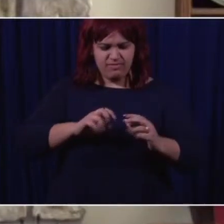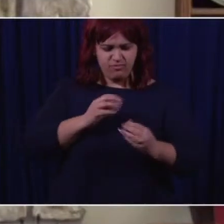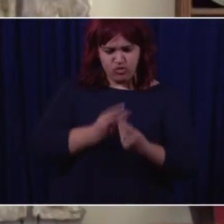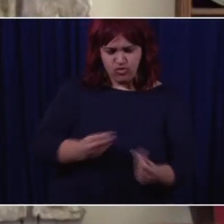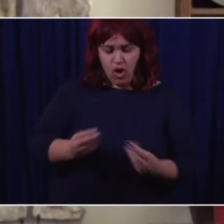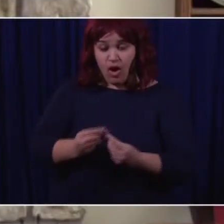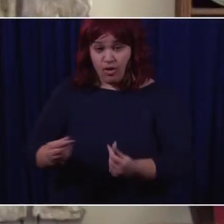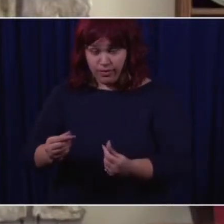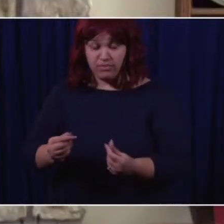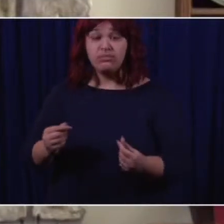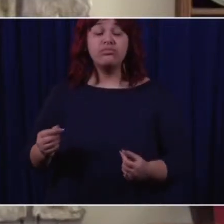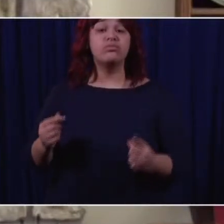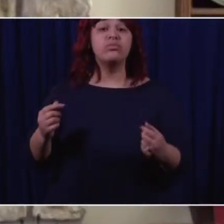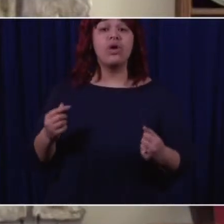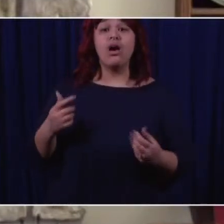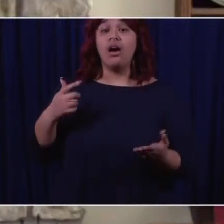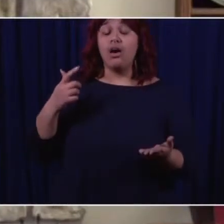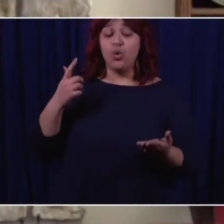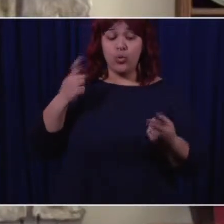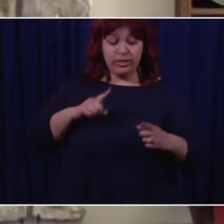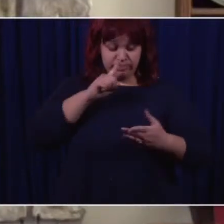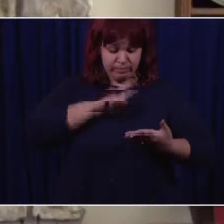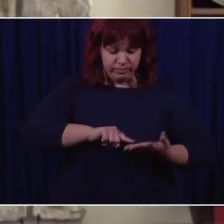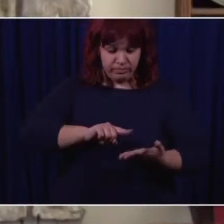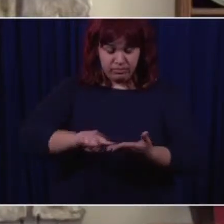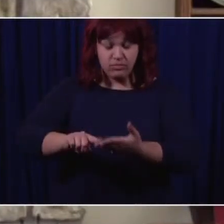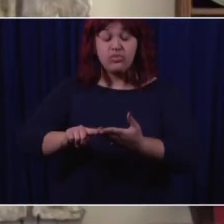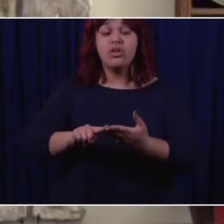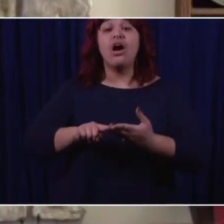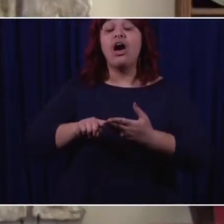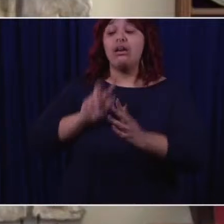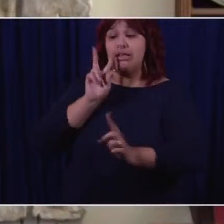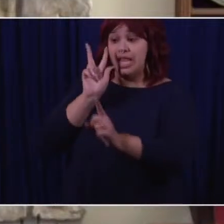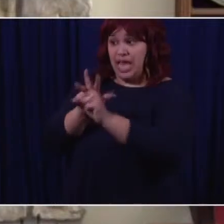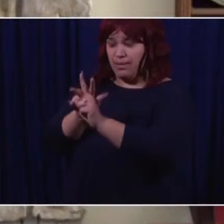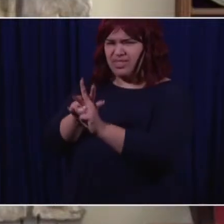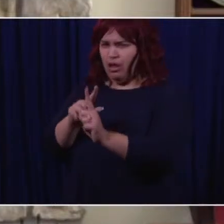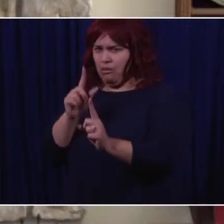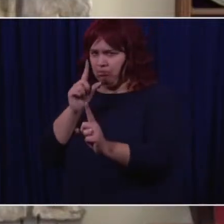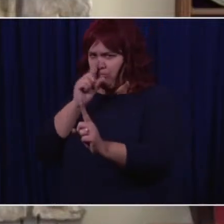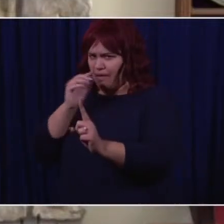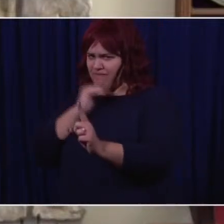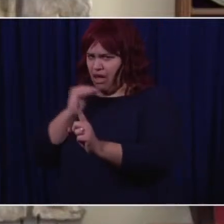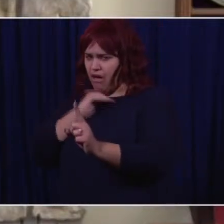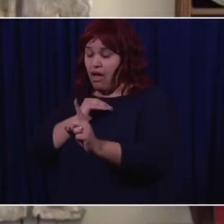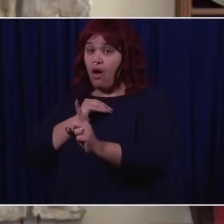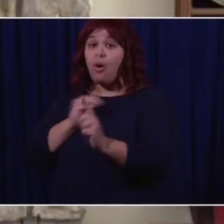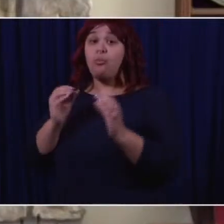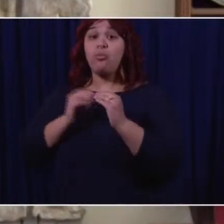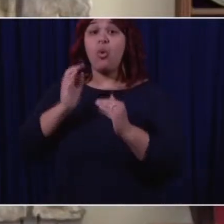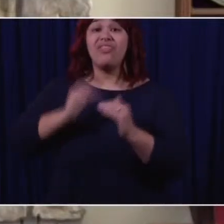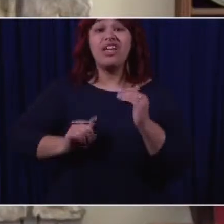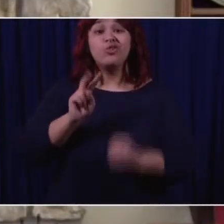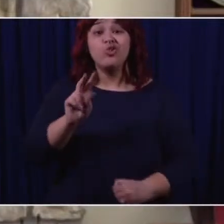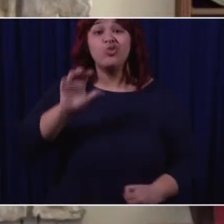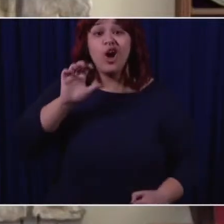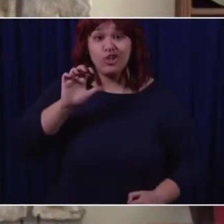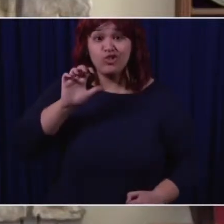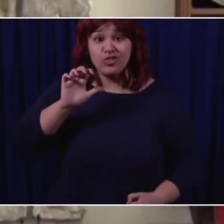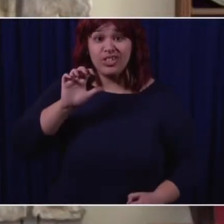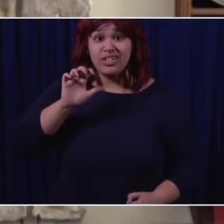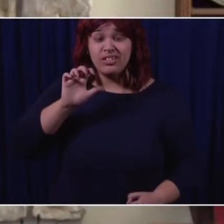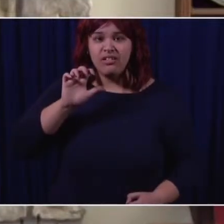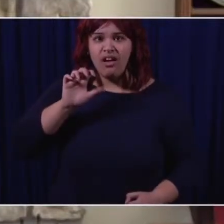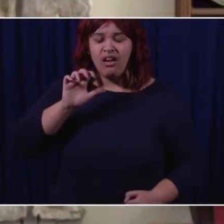200% spike in fraudulent potential claims filed last week. So love to hear what the state is going to do,